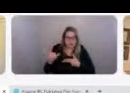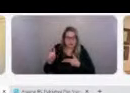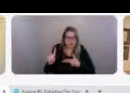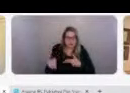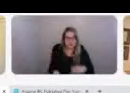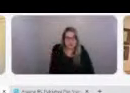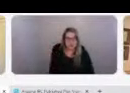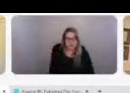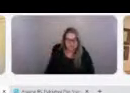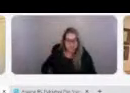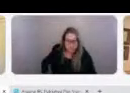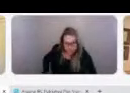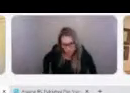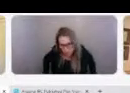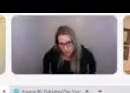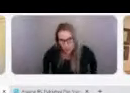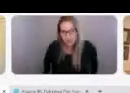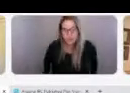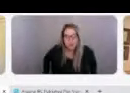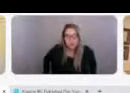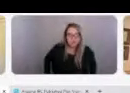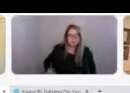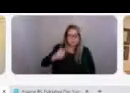mr walsh can you hear us